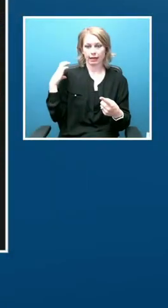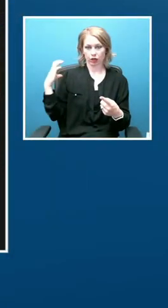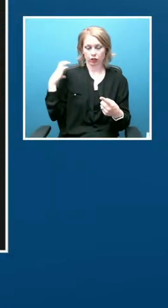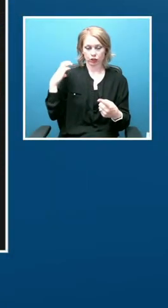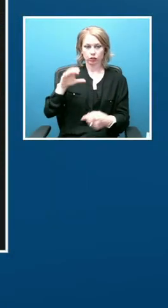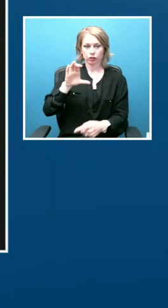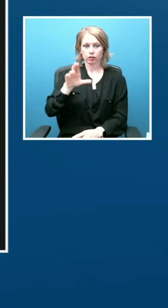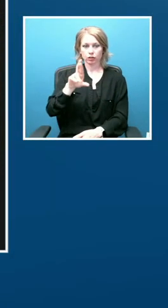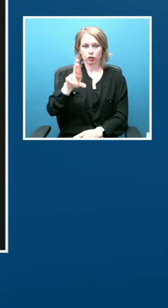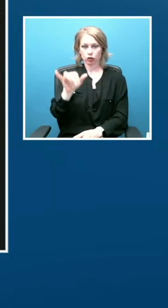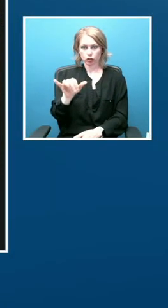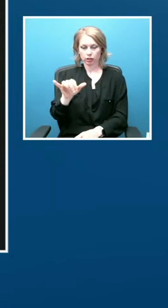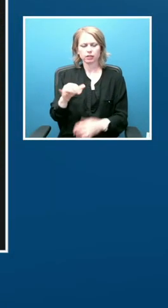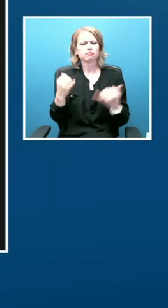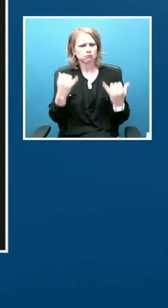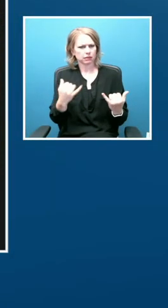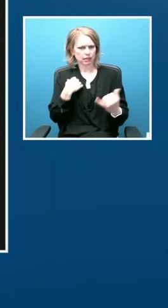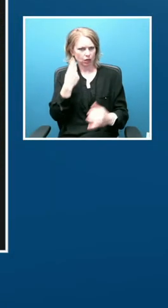present.